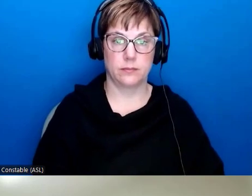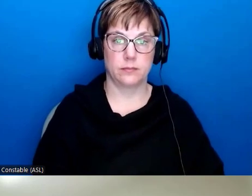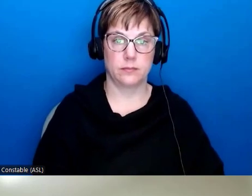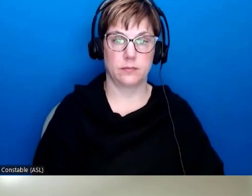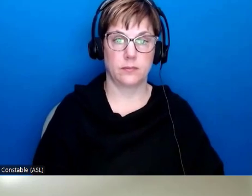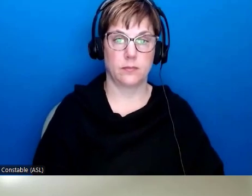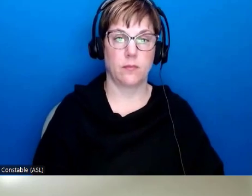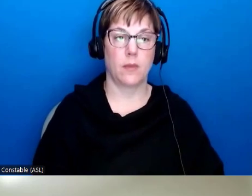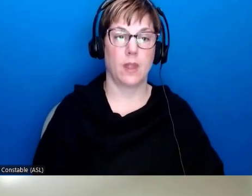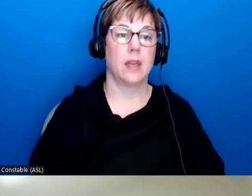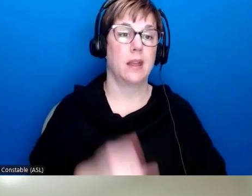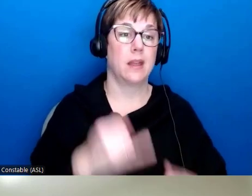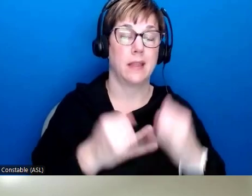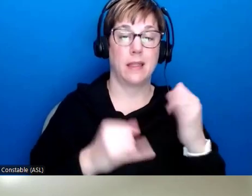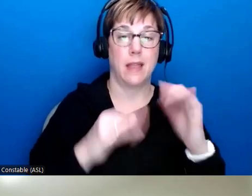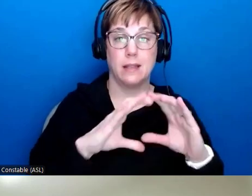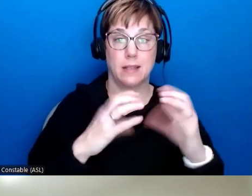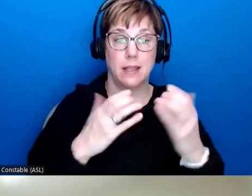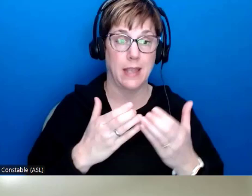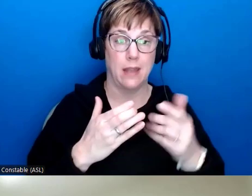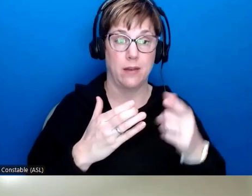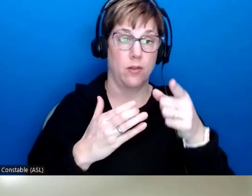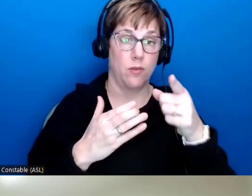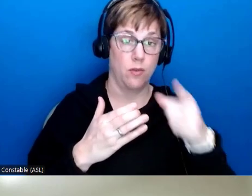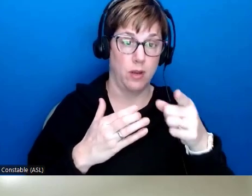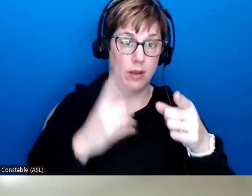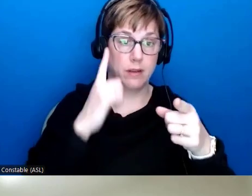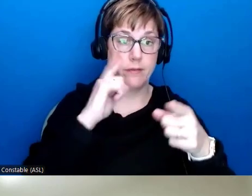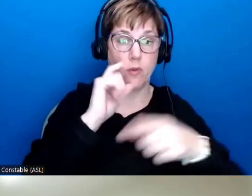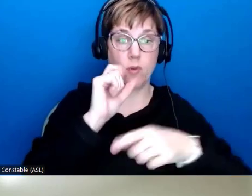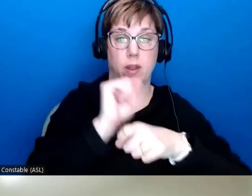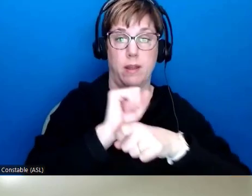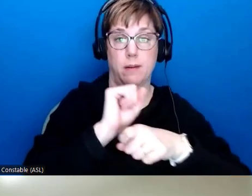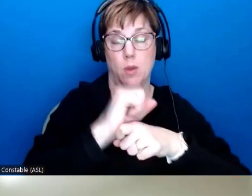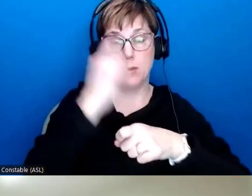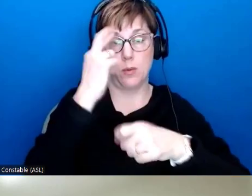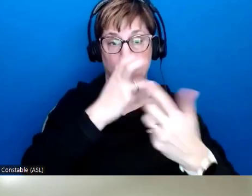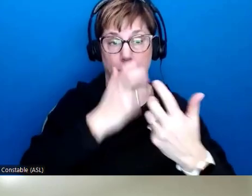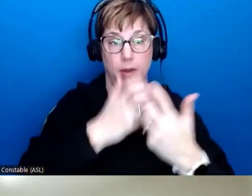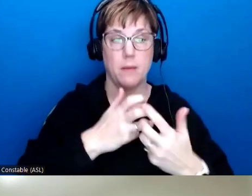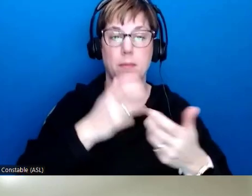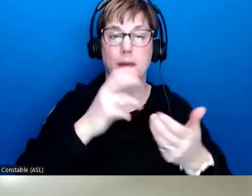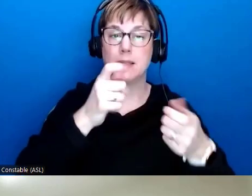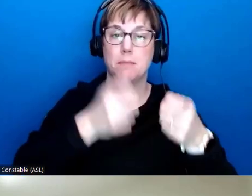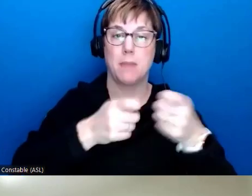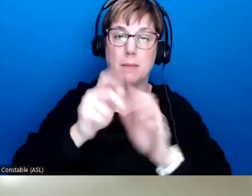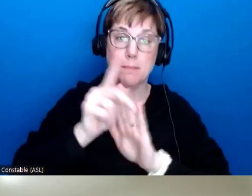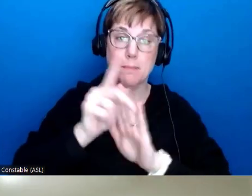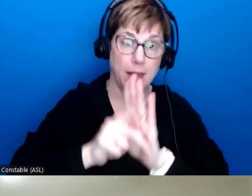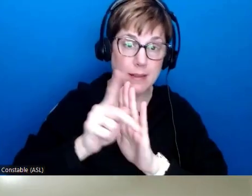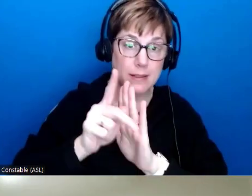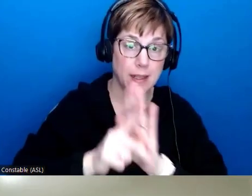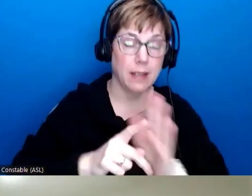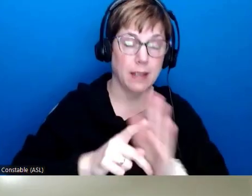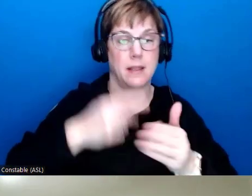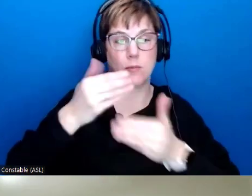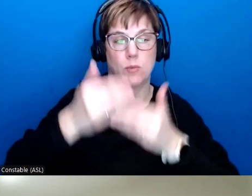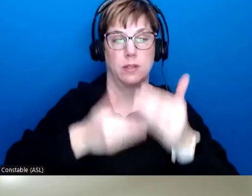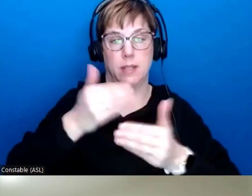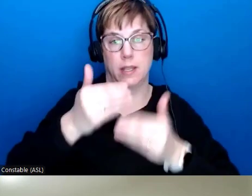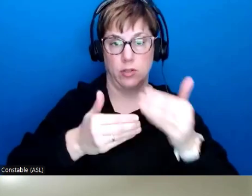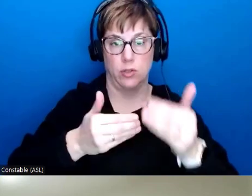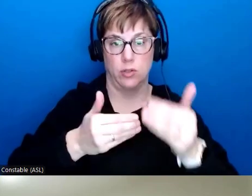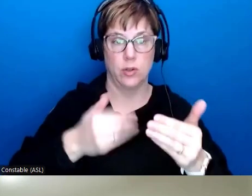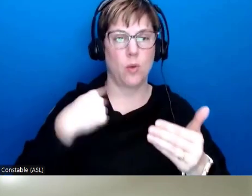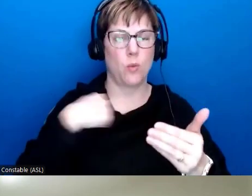Then the last big category of reasonable accommodations in the workplace is modifications of policies and procedures. We've given quite